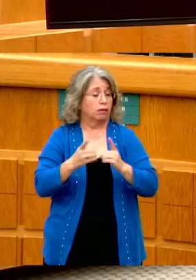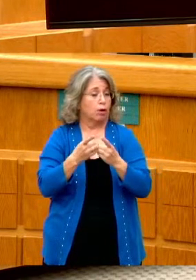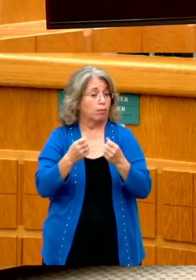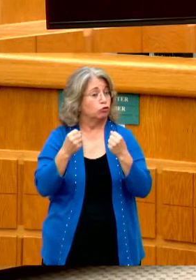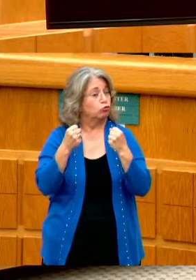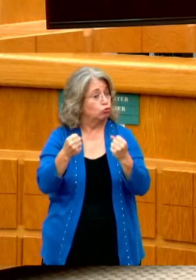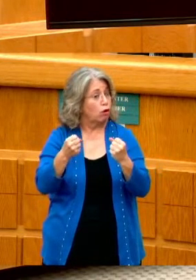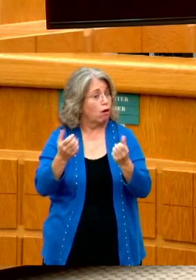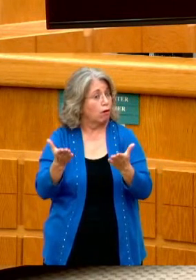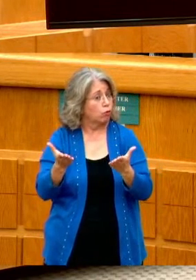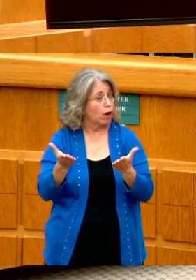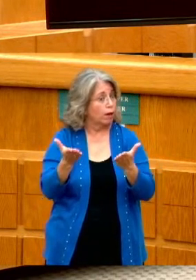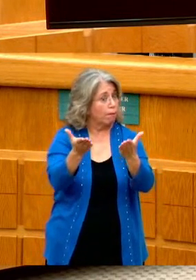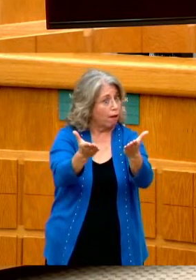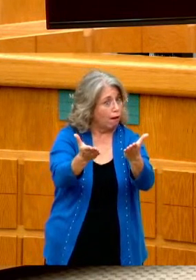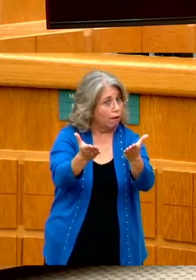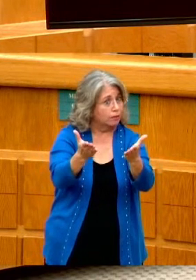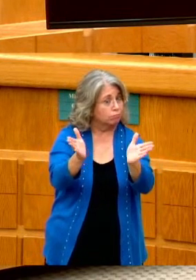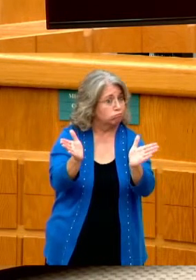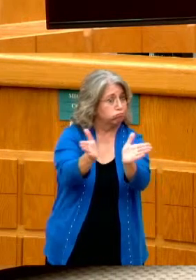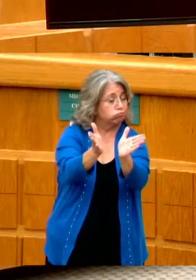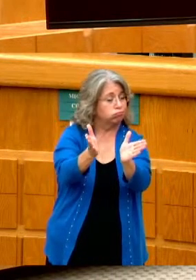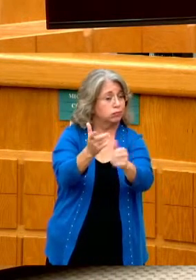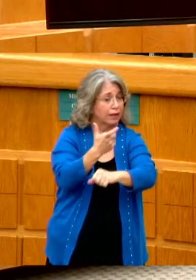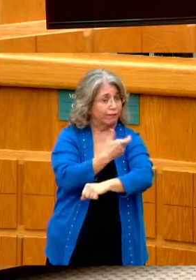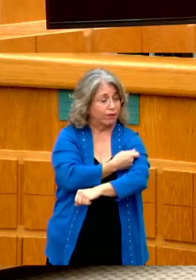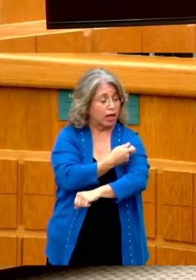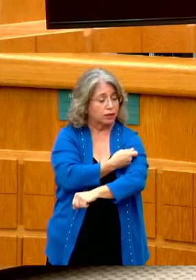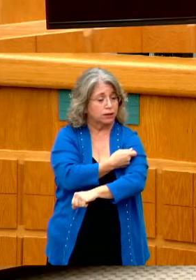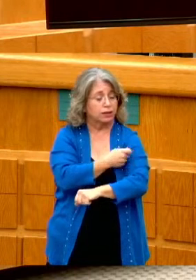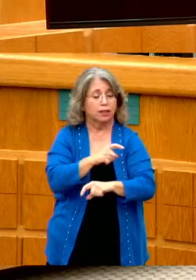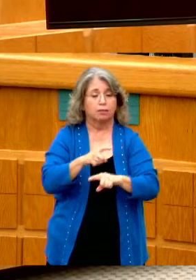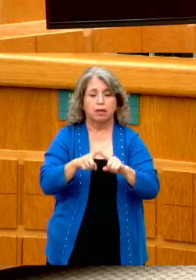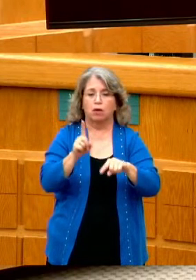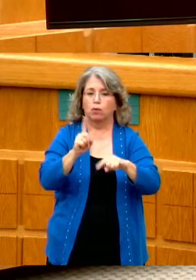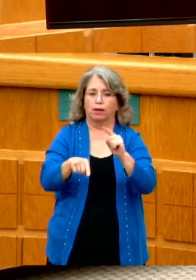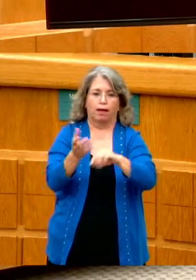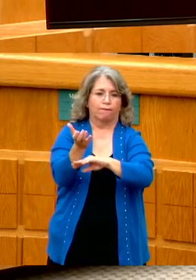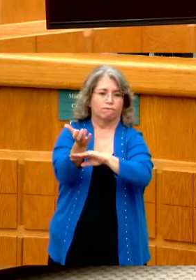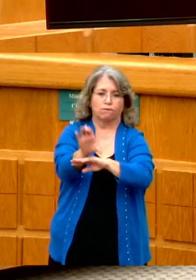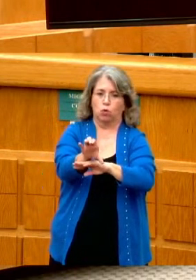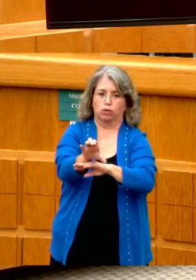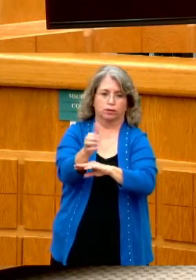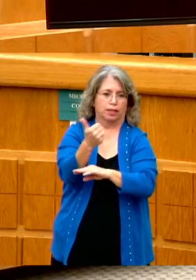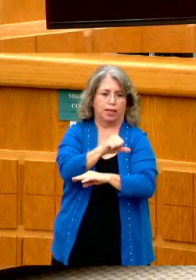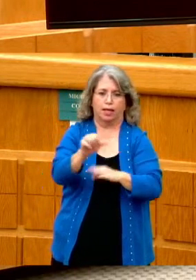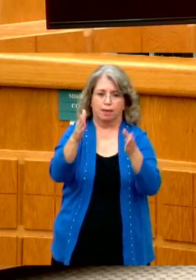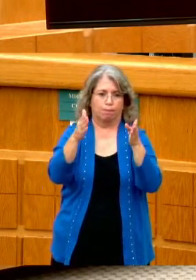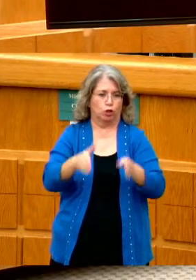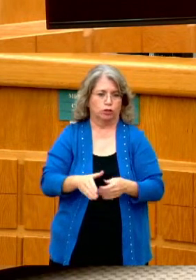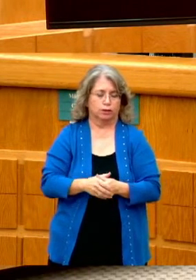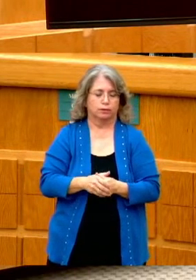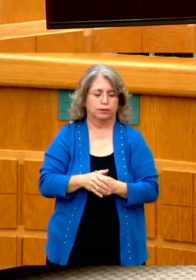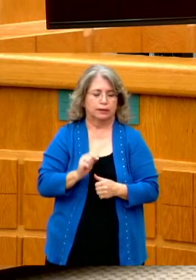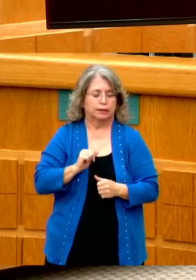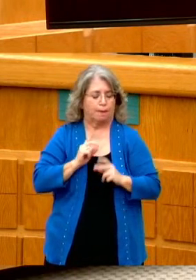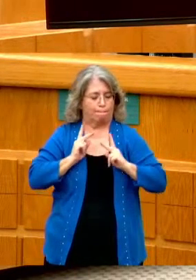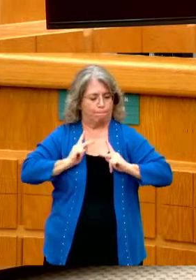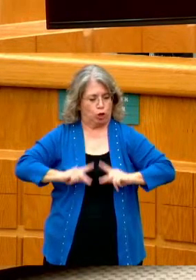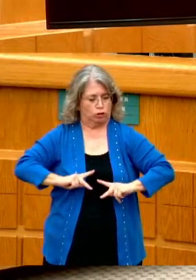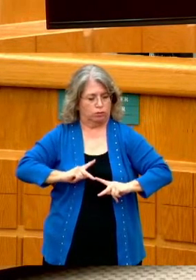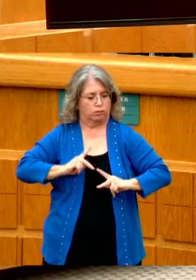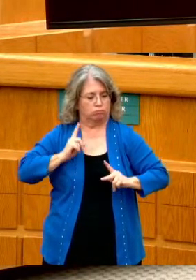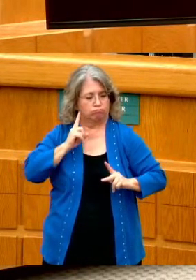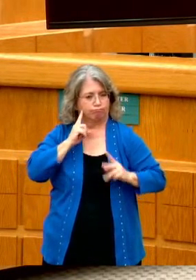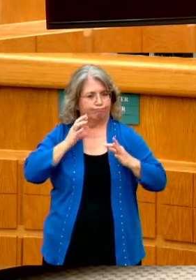get vaccinated, but we will not force anyone to be vaccinated. This, again, is a personal choice. We do